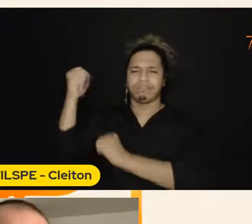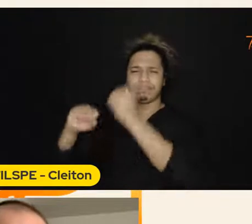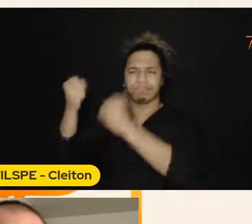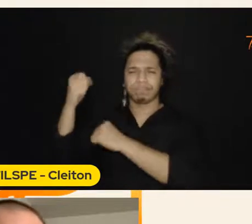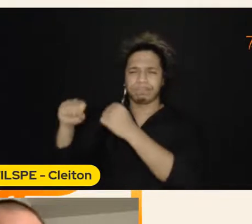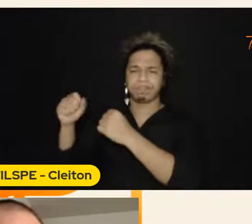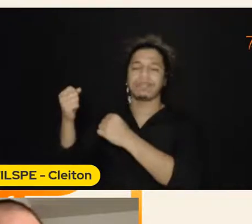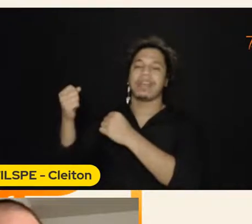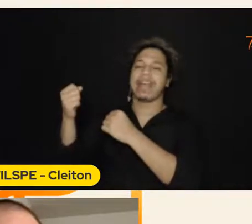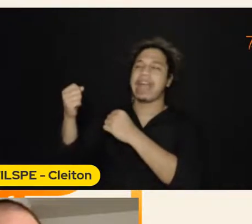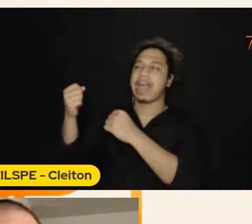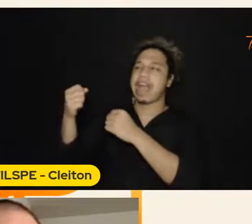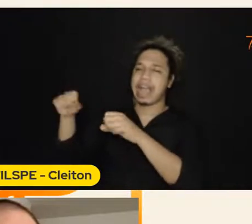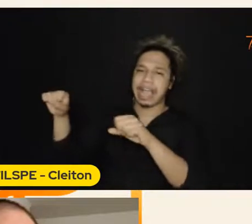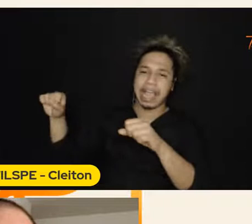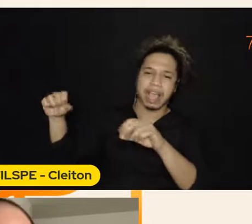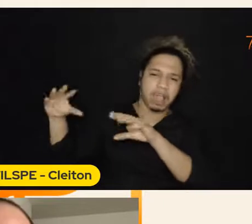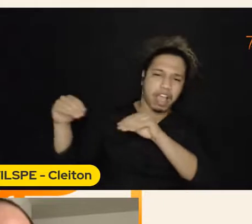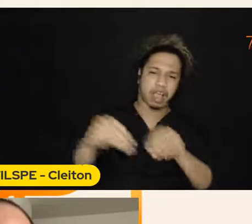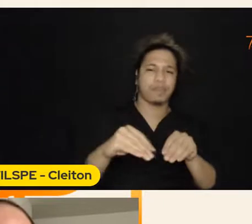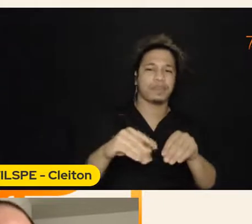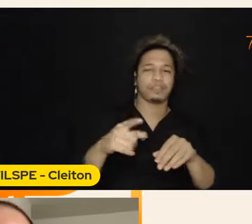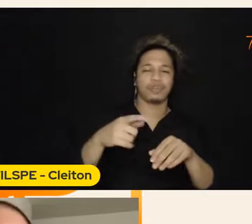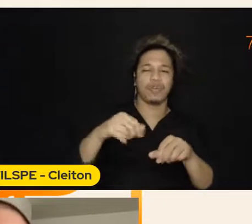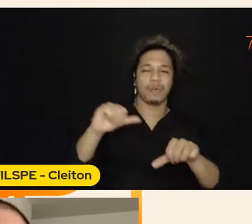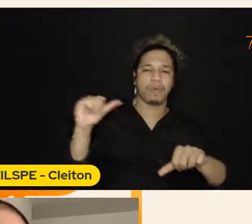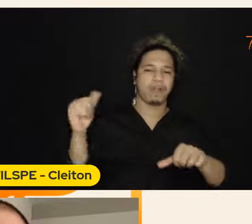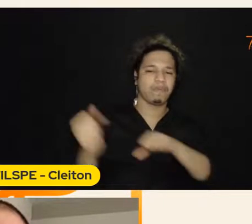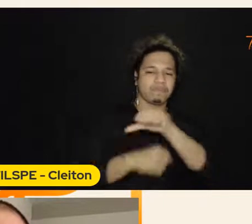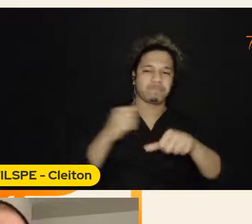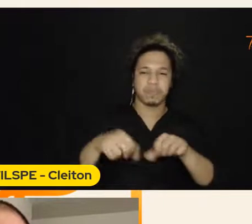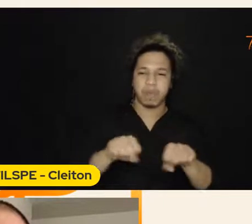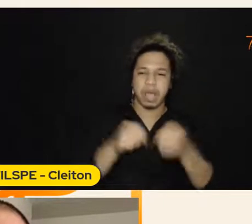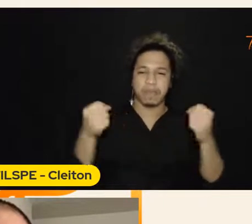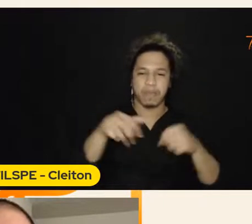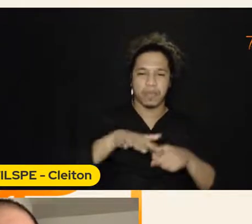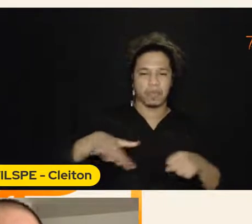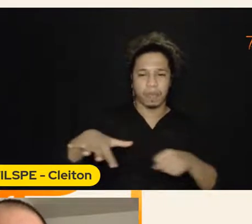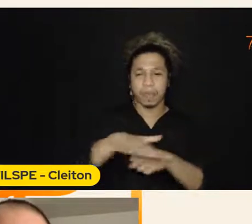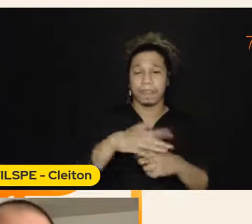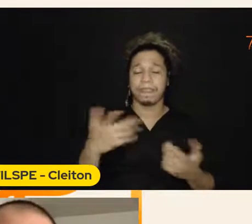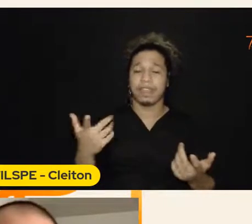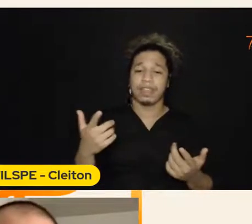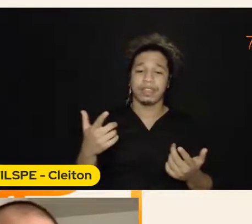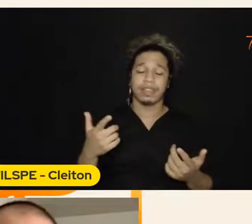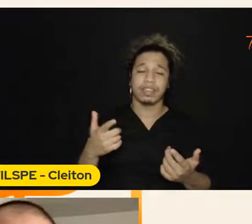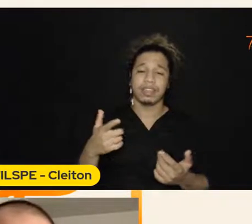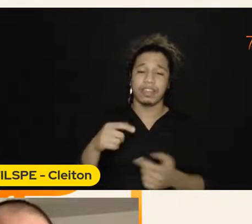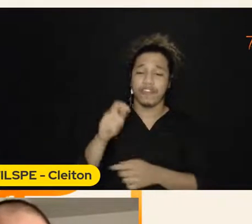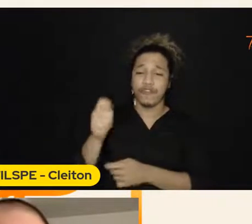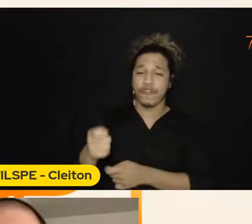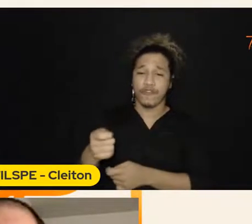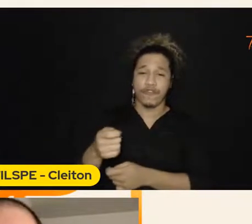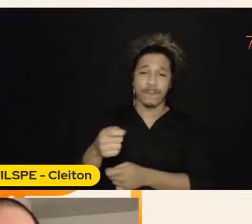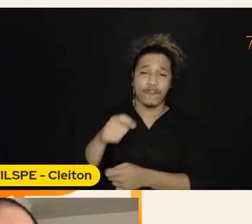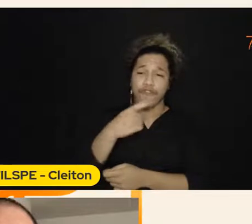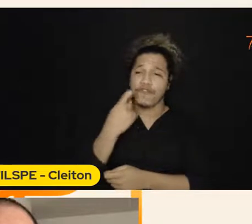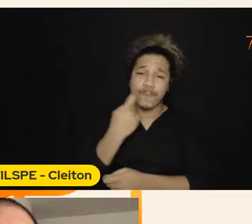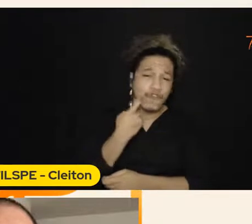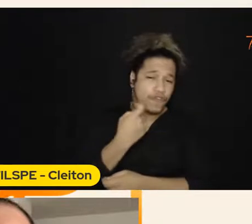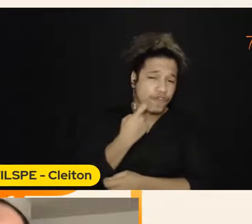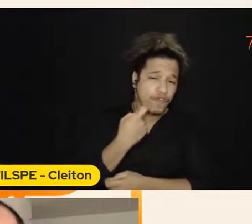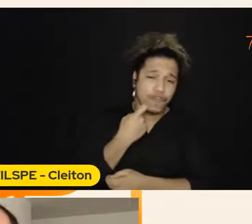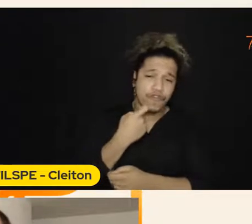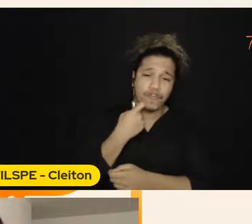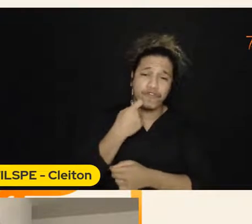been interrupted. And the community has no fish. The fish they had before are